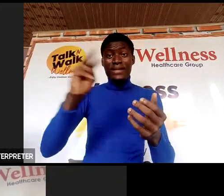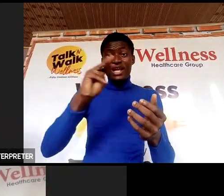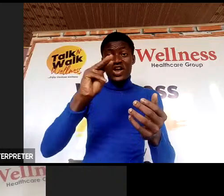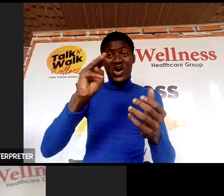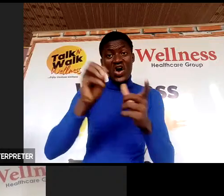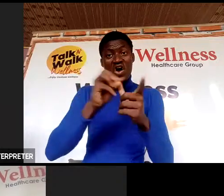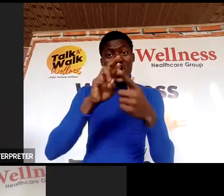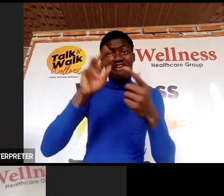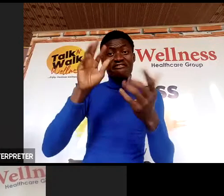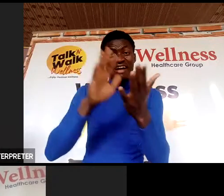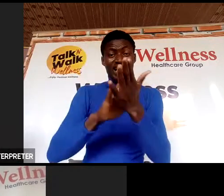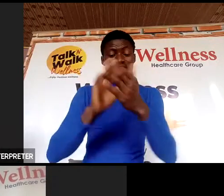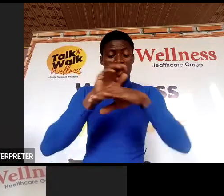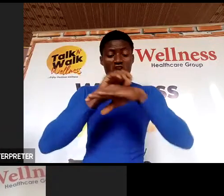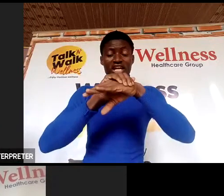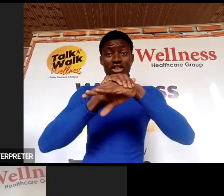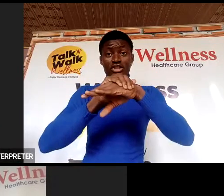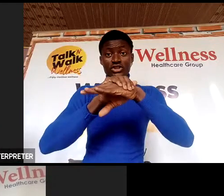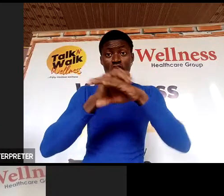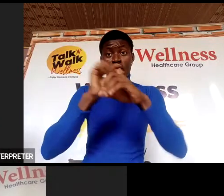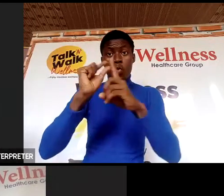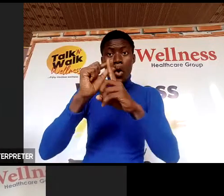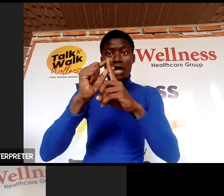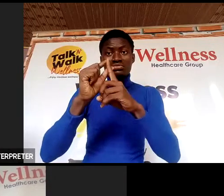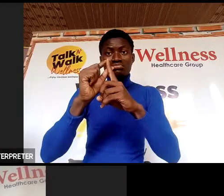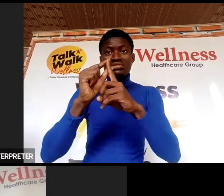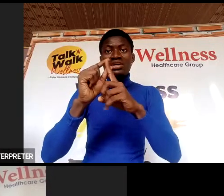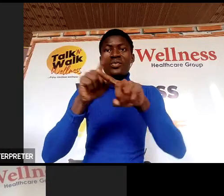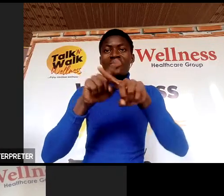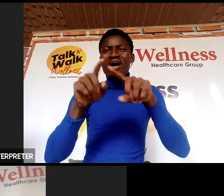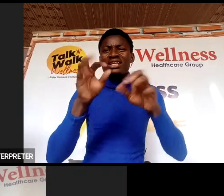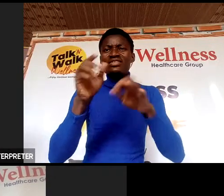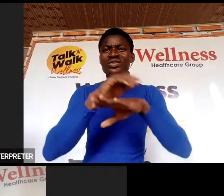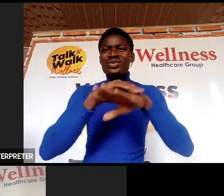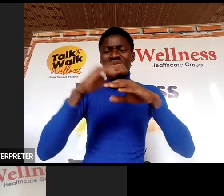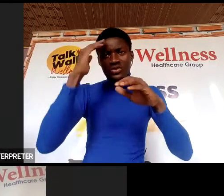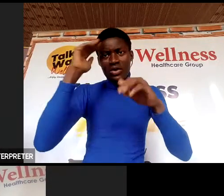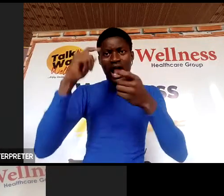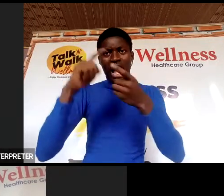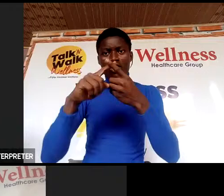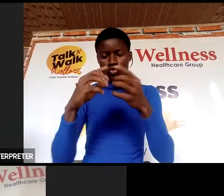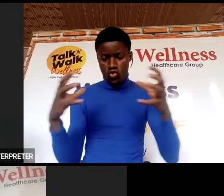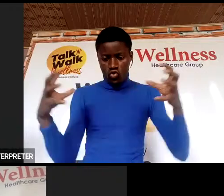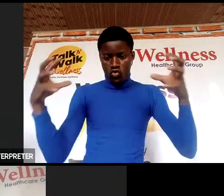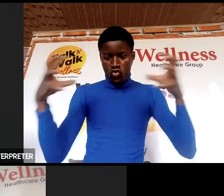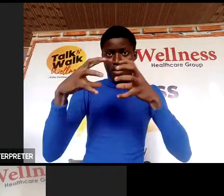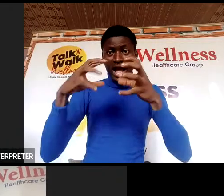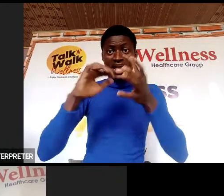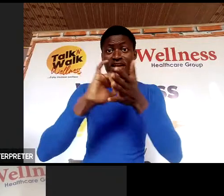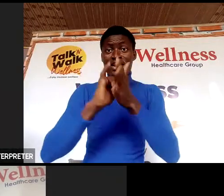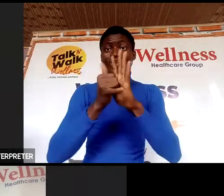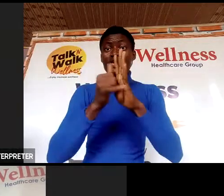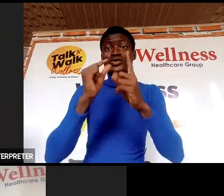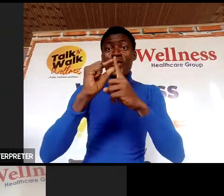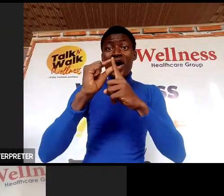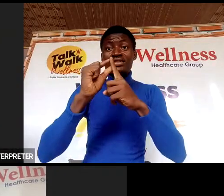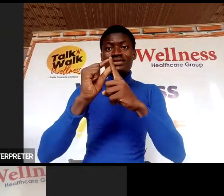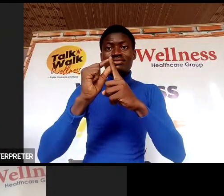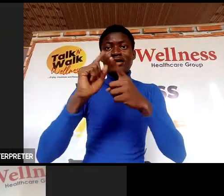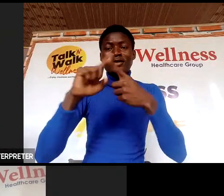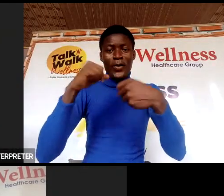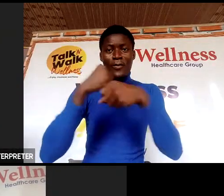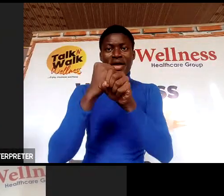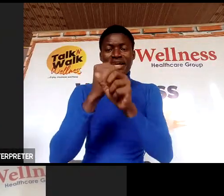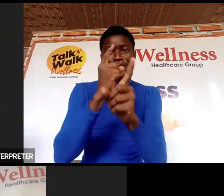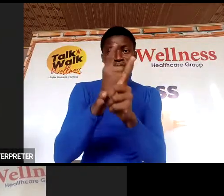those words together to get what you want, it's just words, But someone that does not even have notes up to that, but